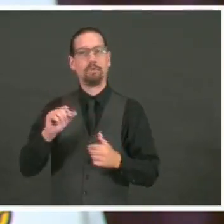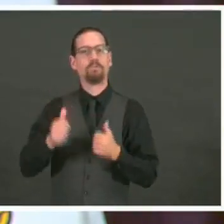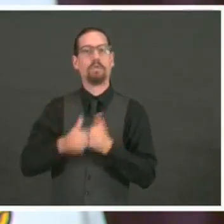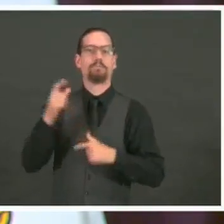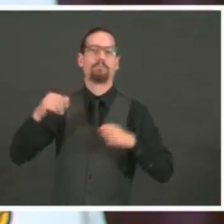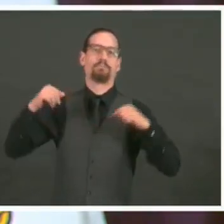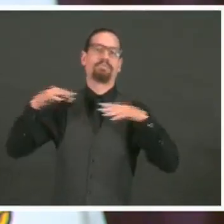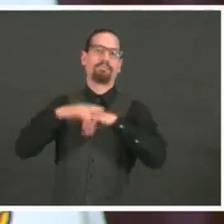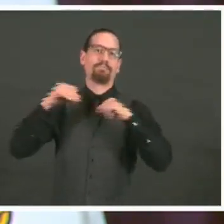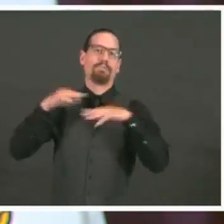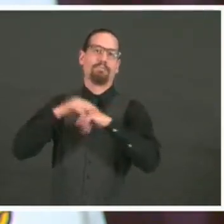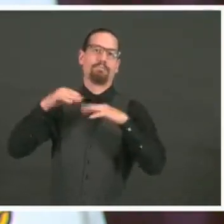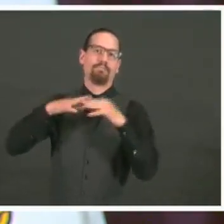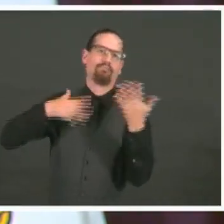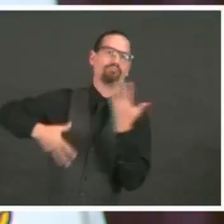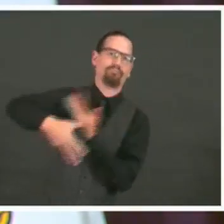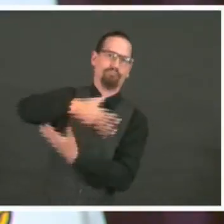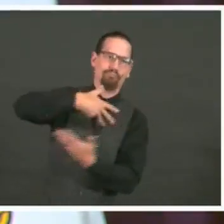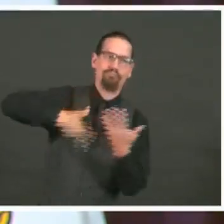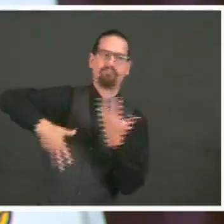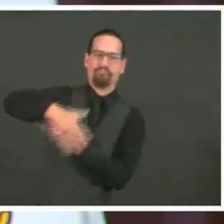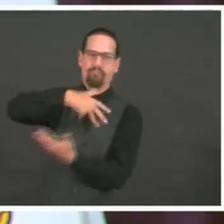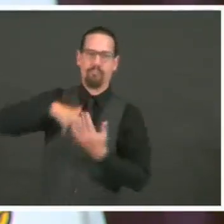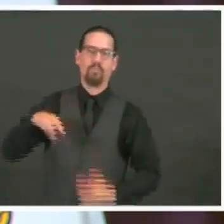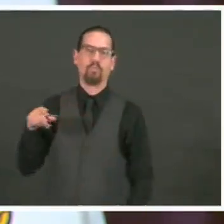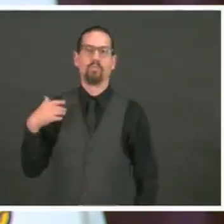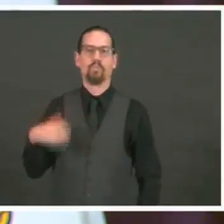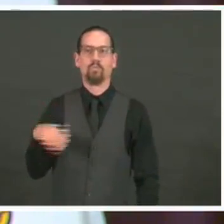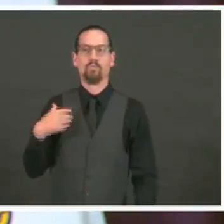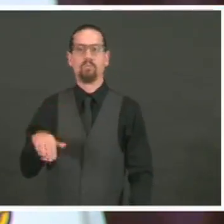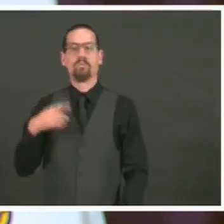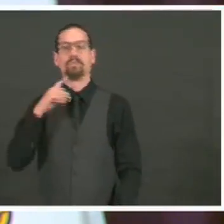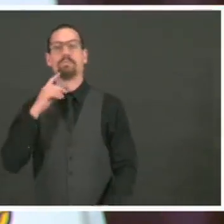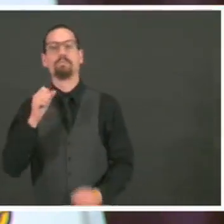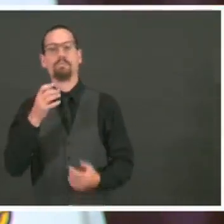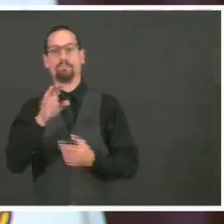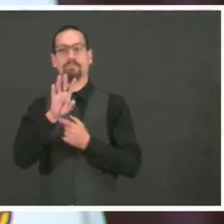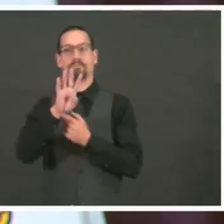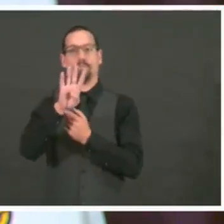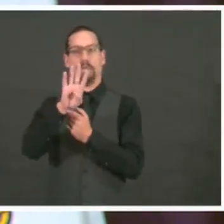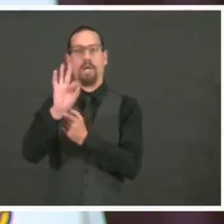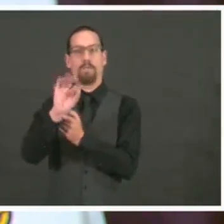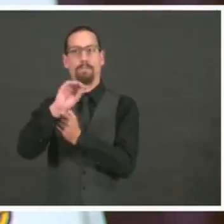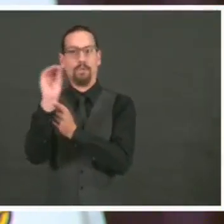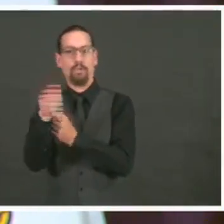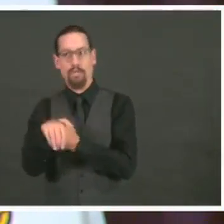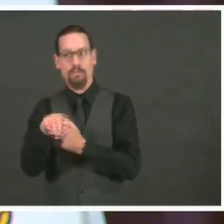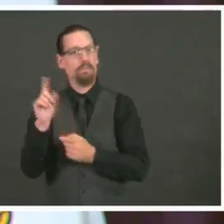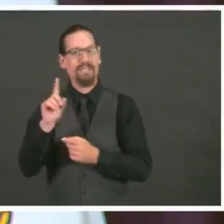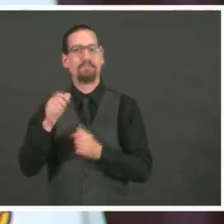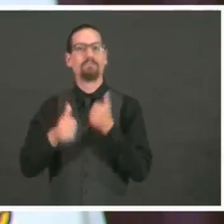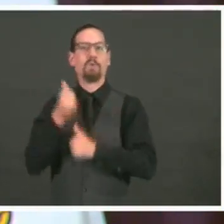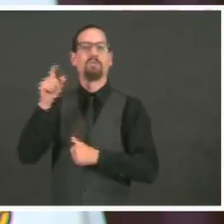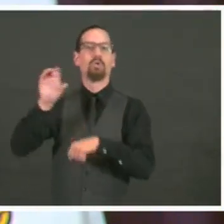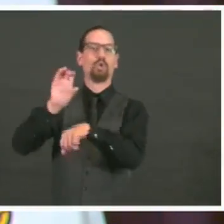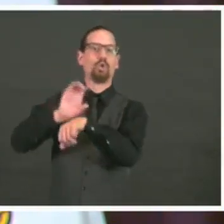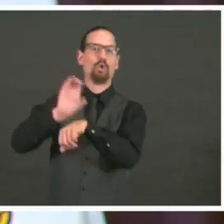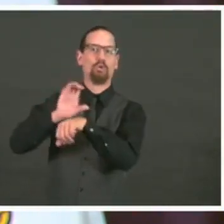our cases, just over 8 percent, attended a social gathering, such as a birthday party, church gathering, or barbecue.